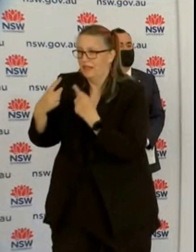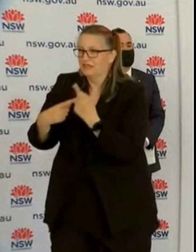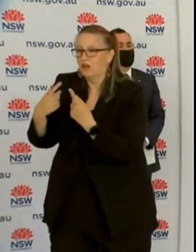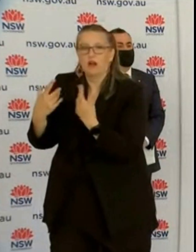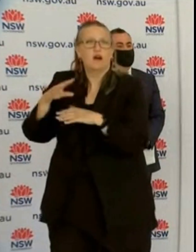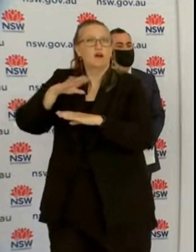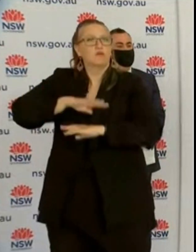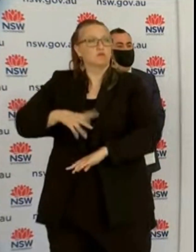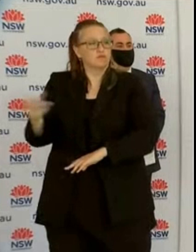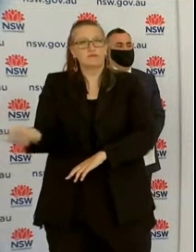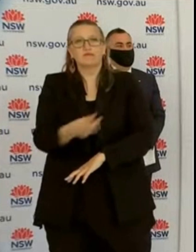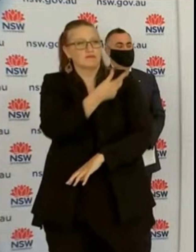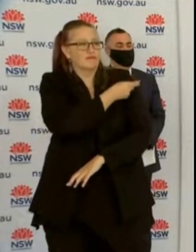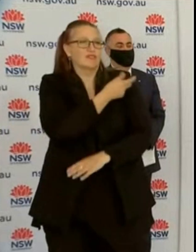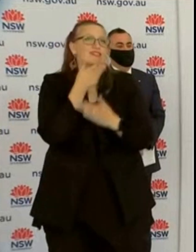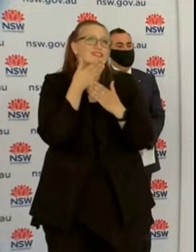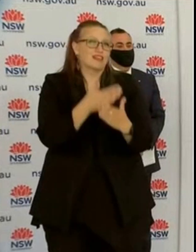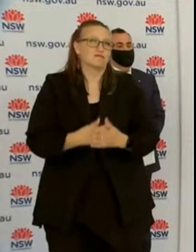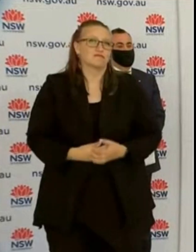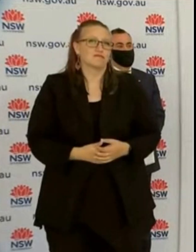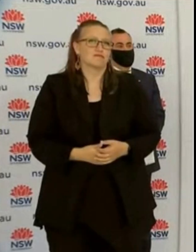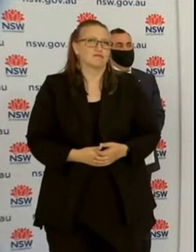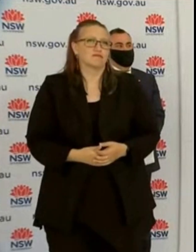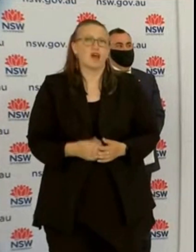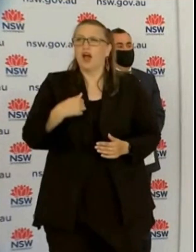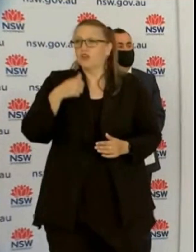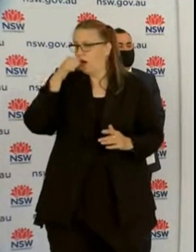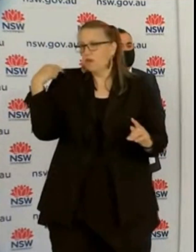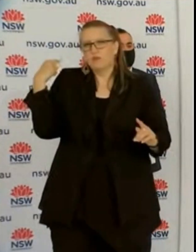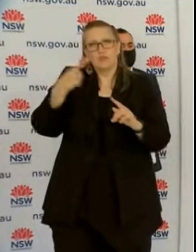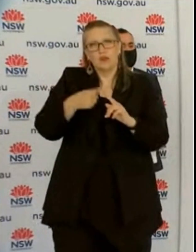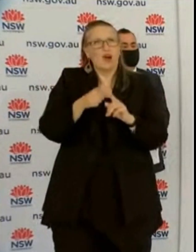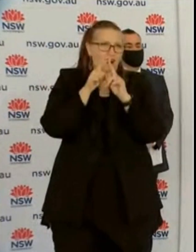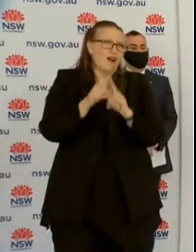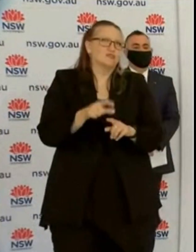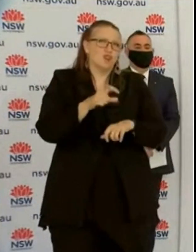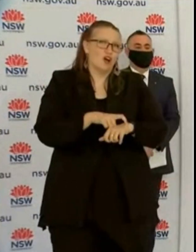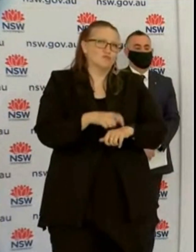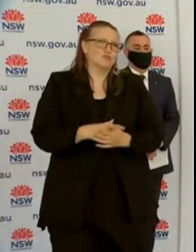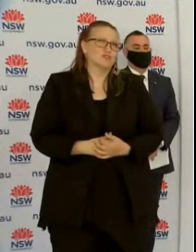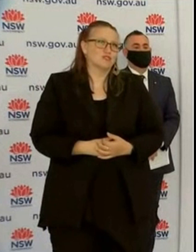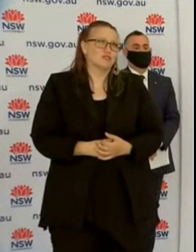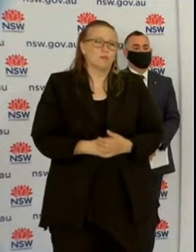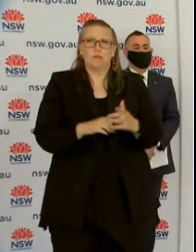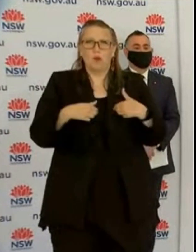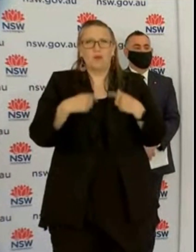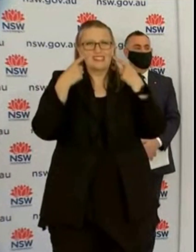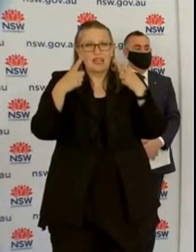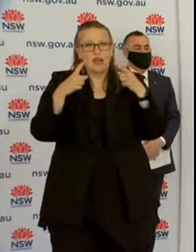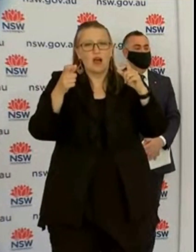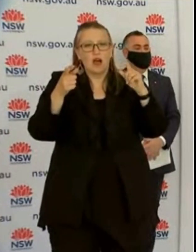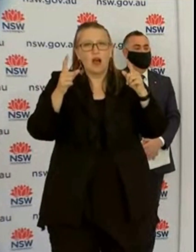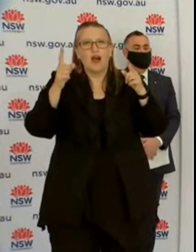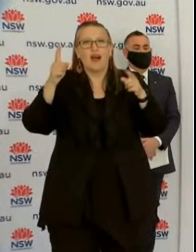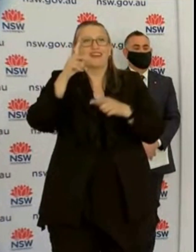done. But I'm confident the track we've been on, as difficult as it's been, is starting to bear fruit. Things are starting to change in terms of